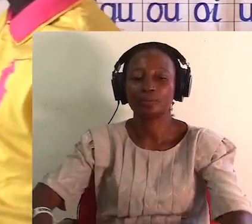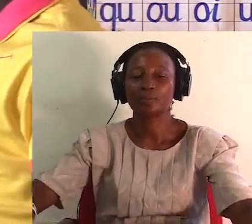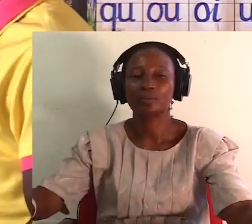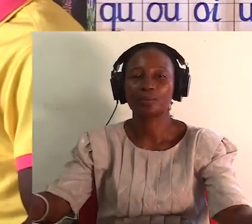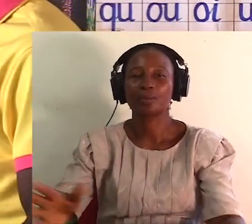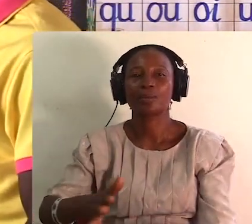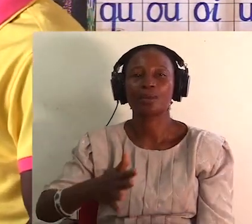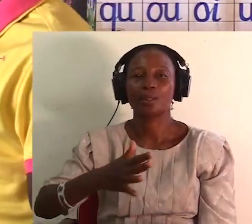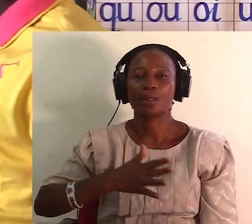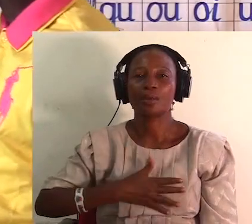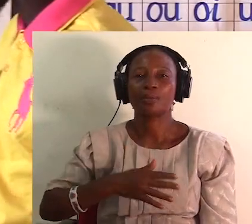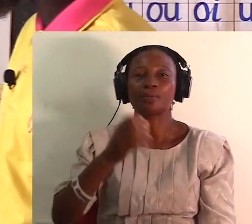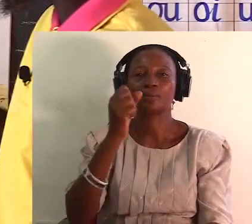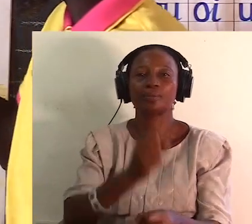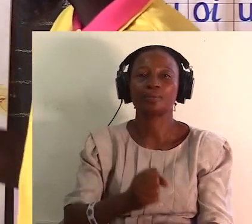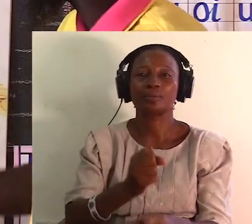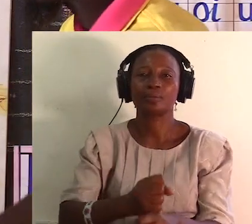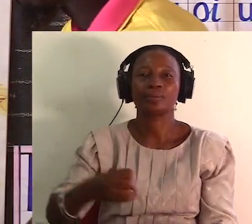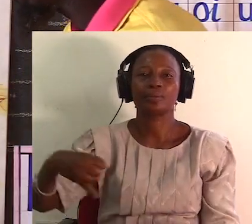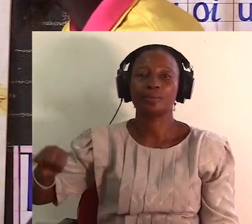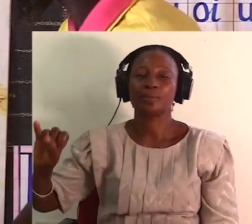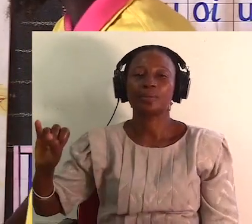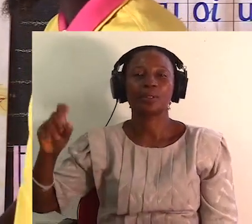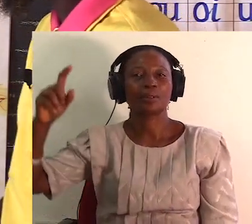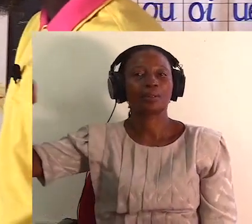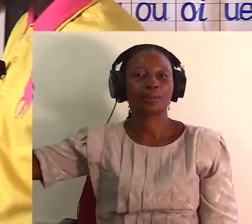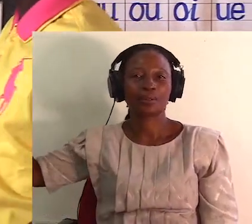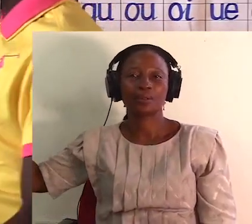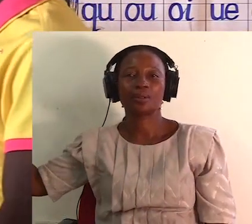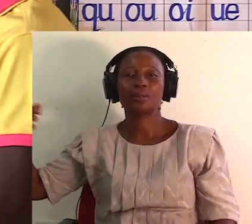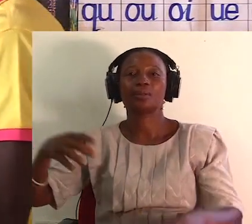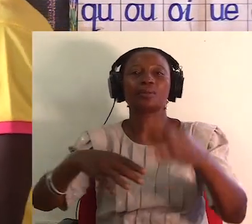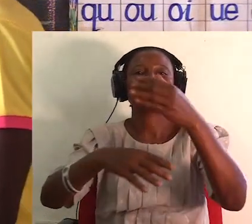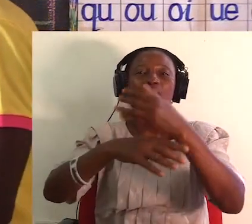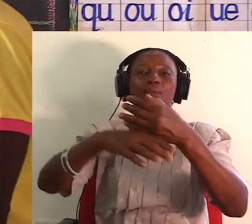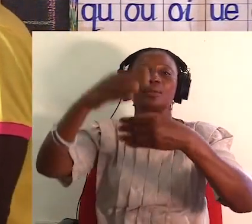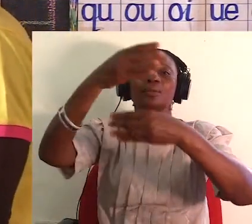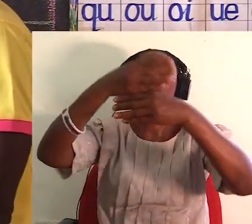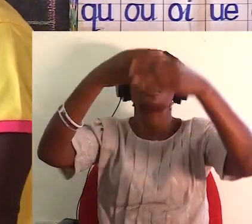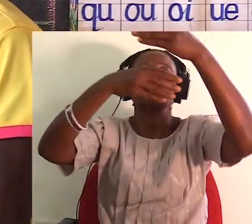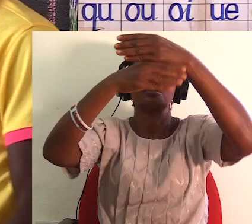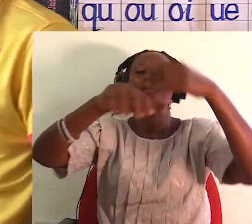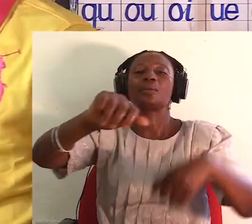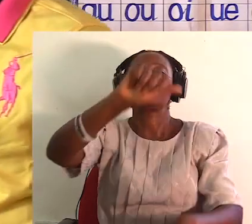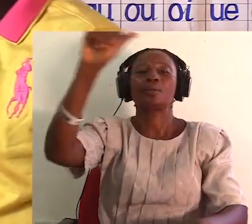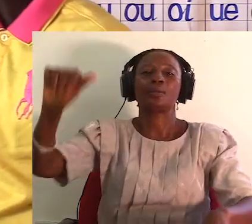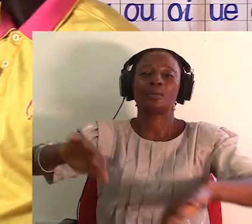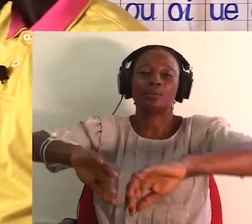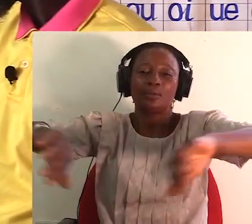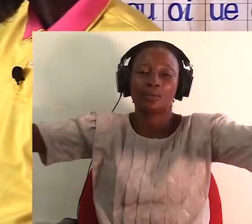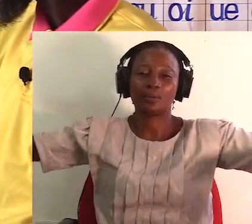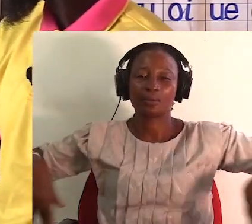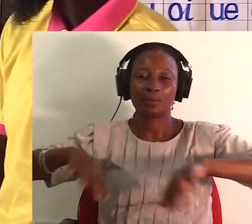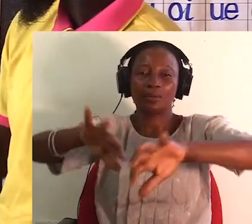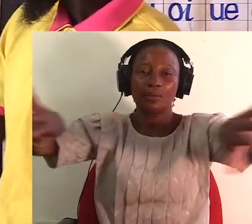They are making sand castles and swimming in the sea.